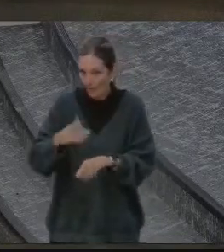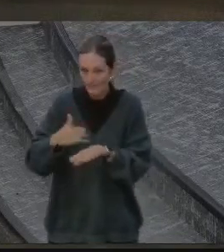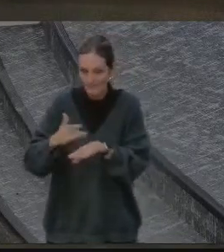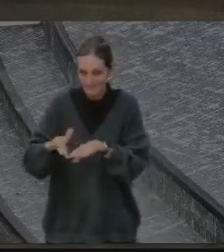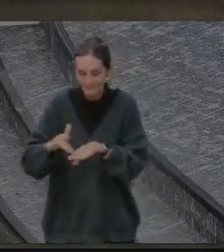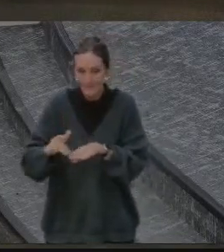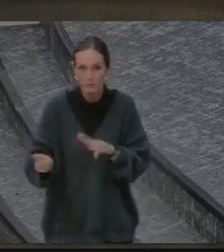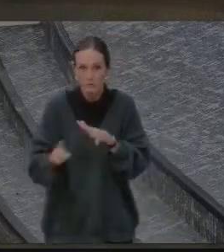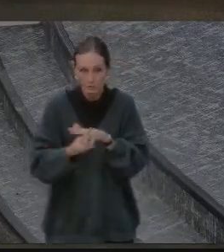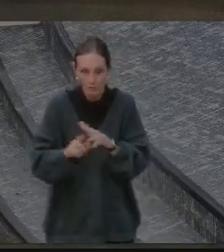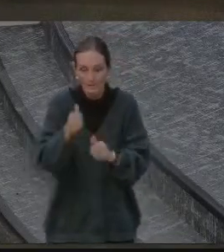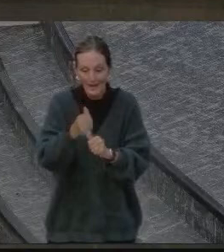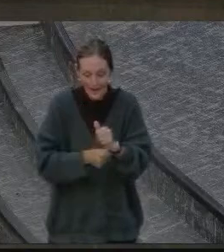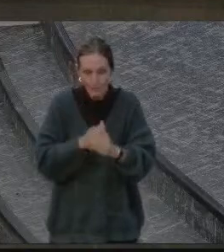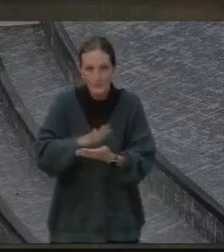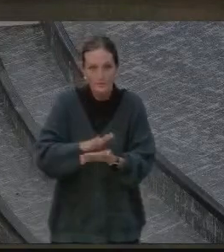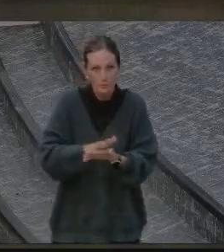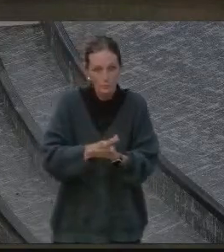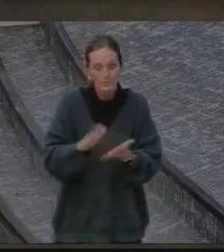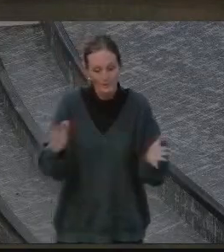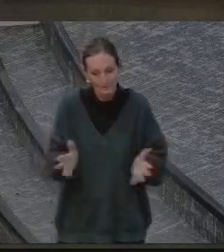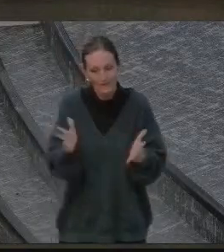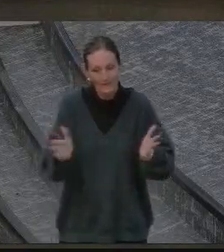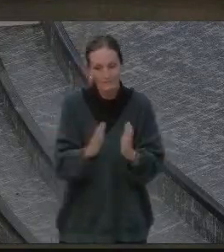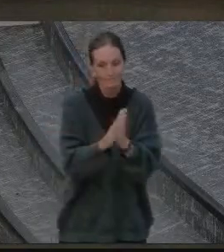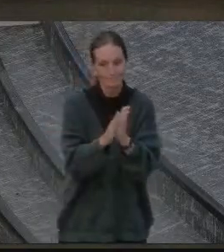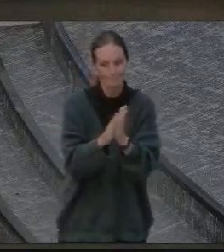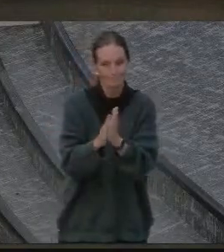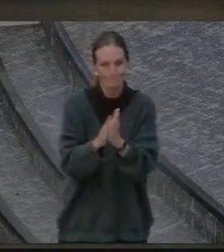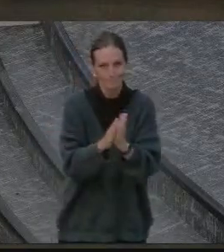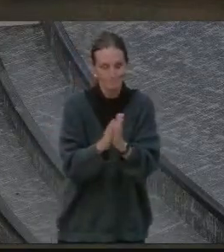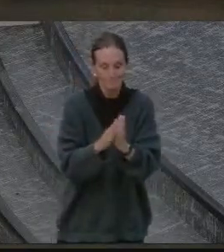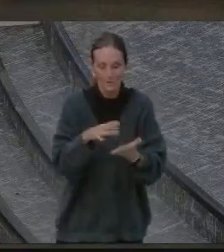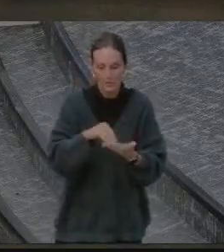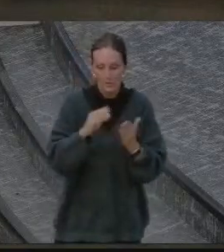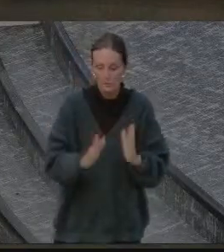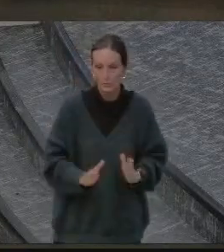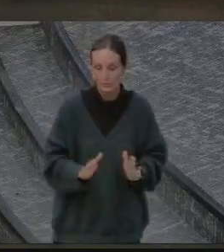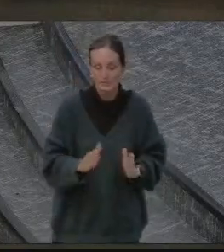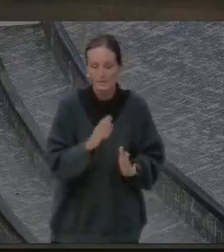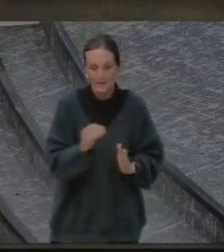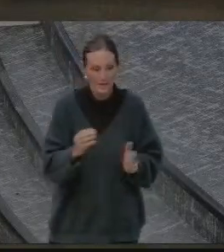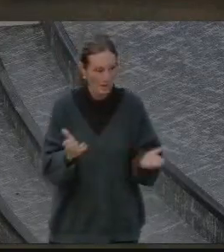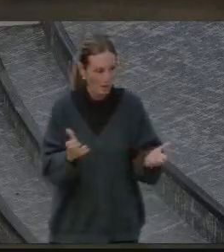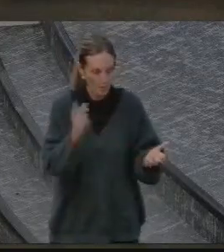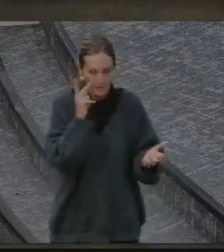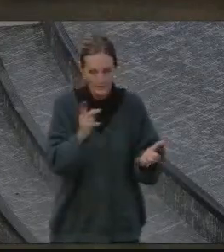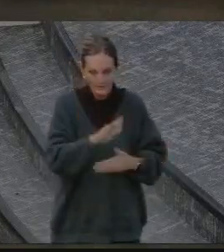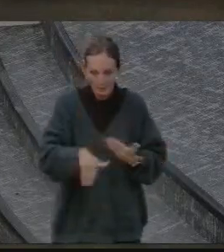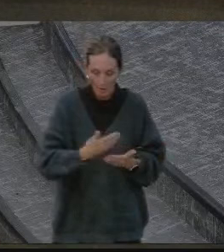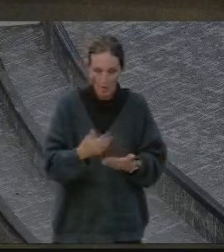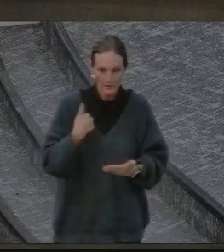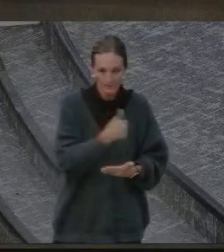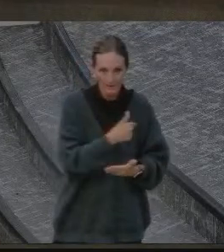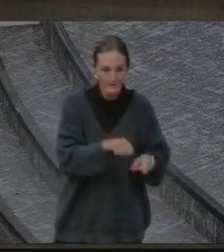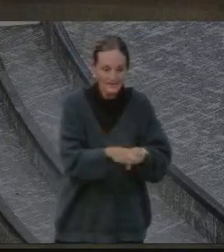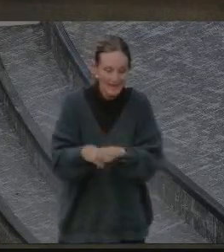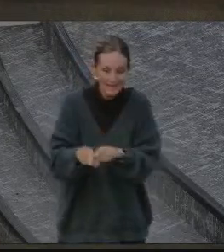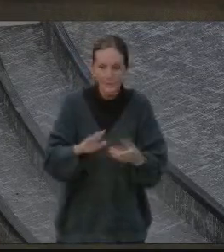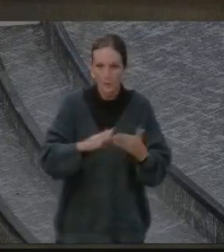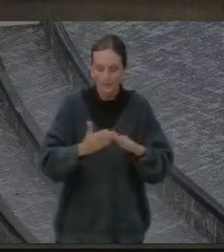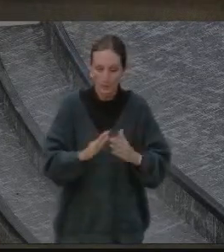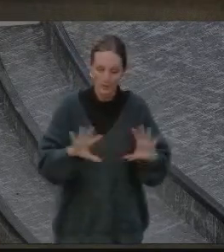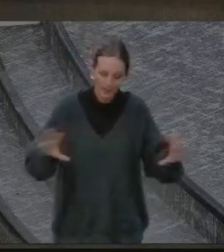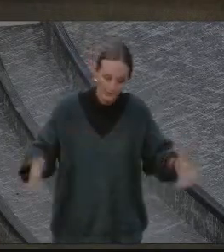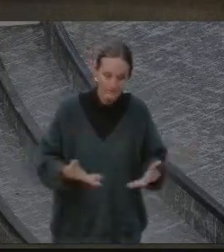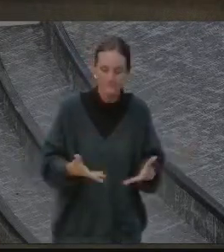single school just to cheer our students on. And I'd just like to see all of us as a community rally our children on the first